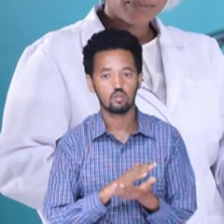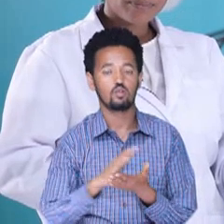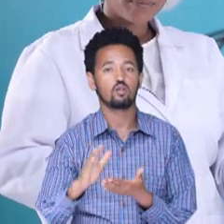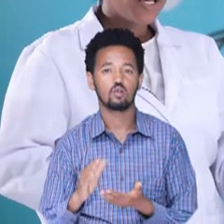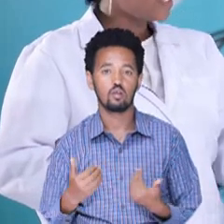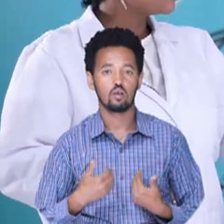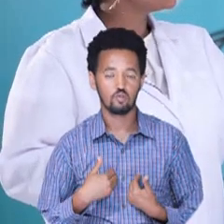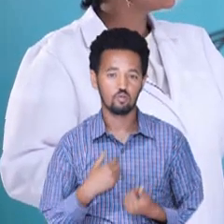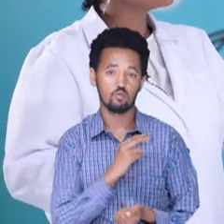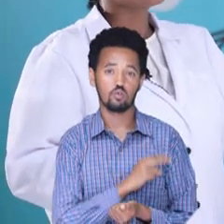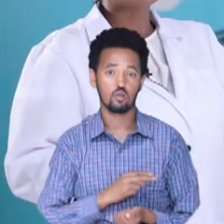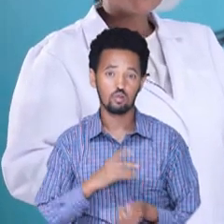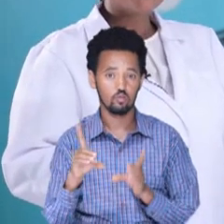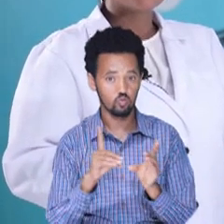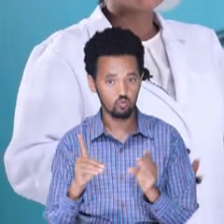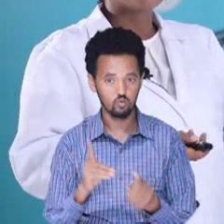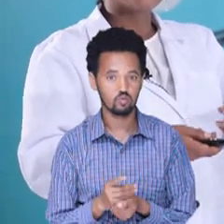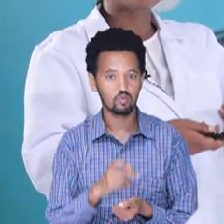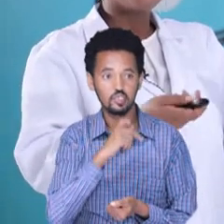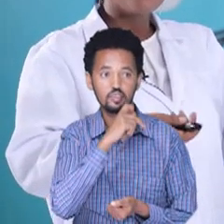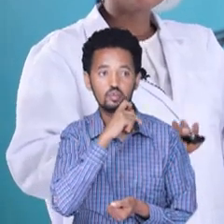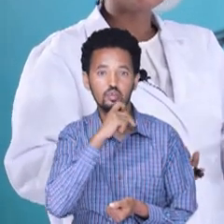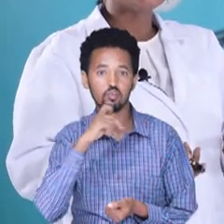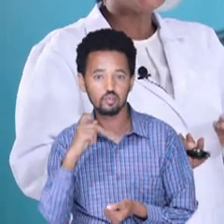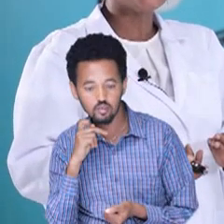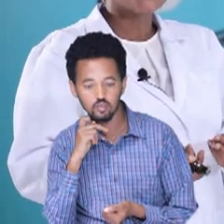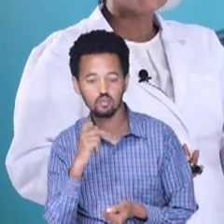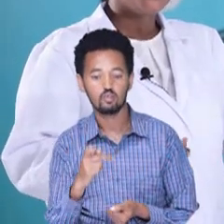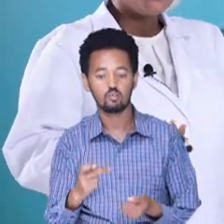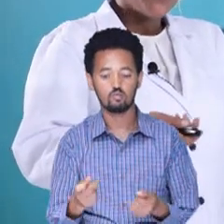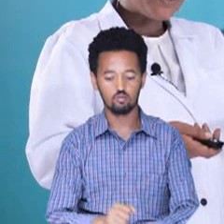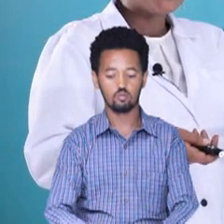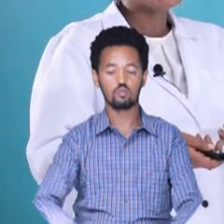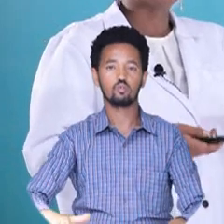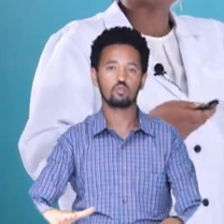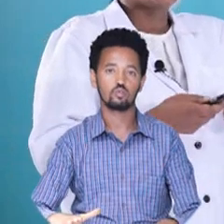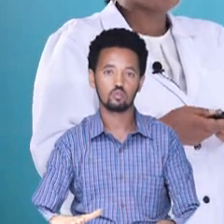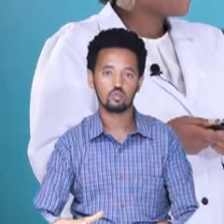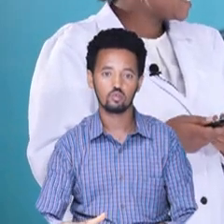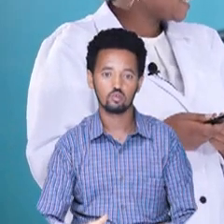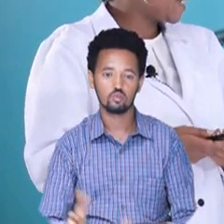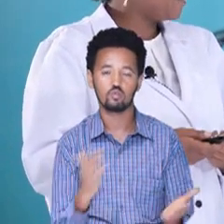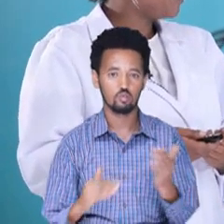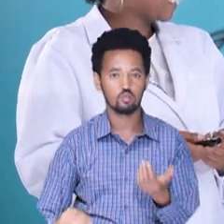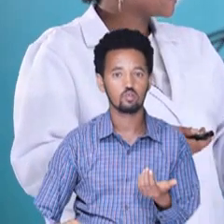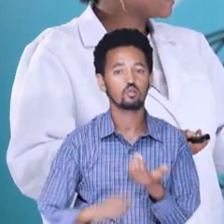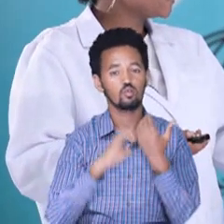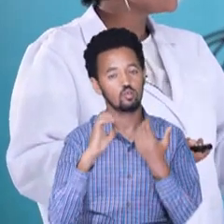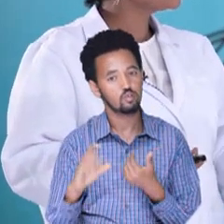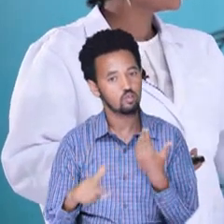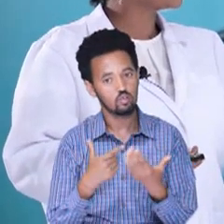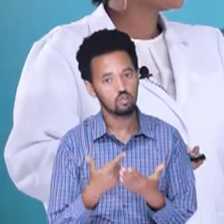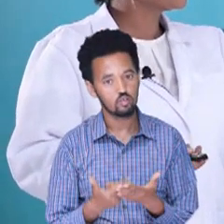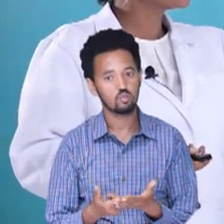character. During dry season, it became cracked. During wetter season, it became sticky. As